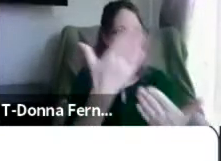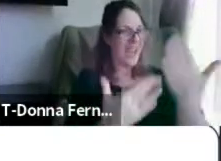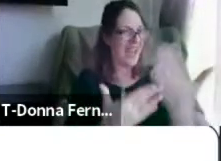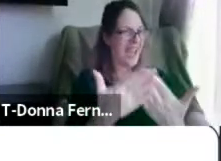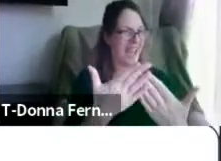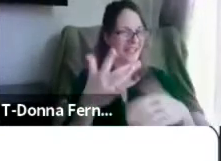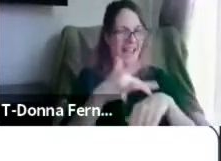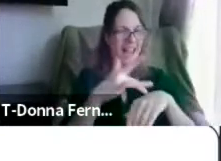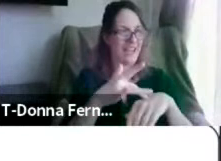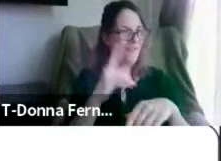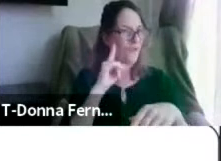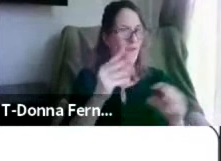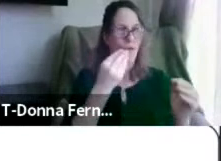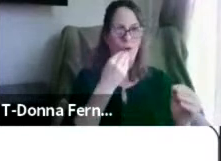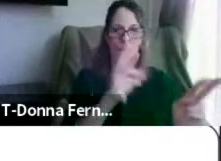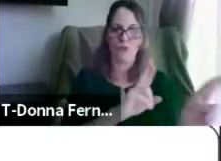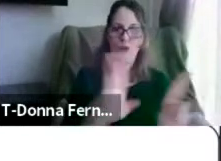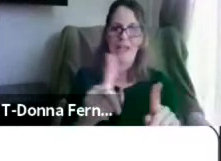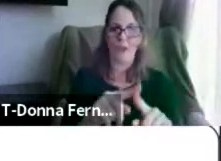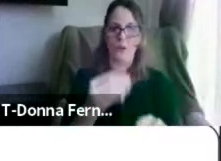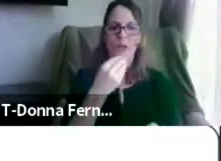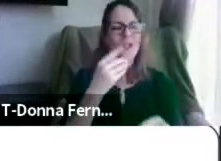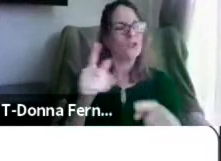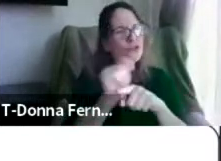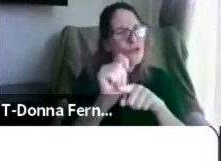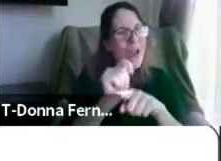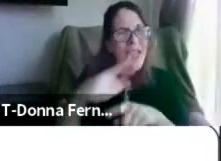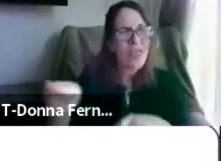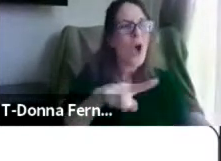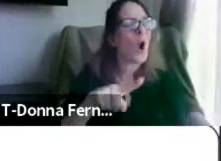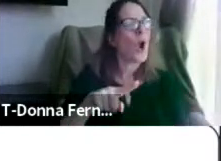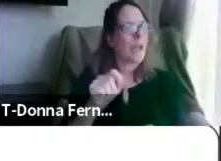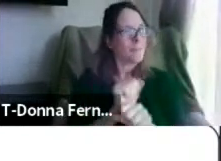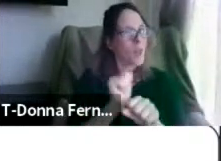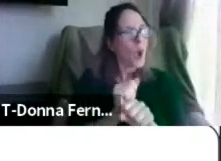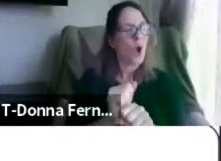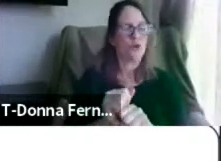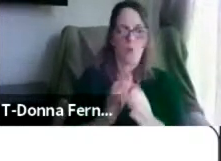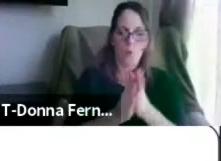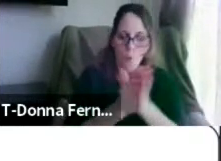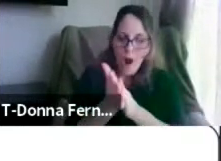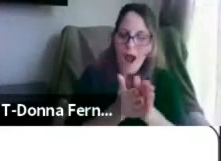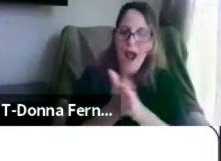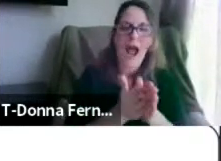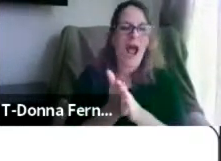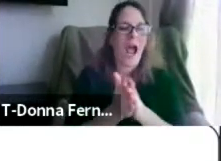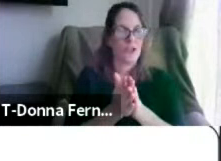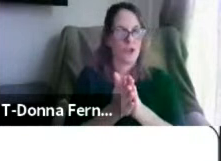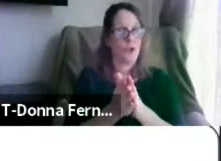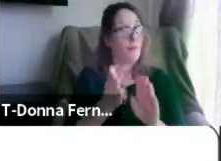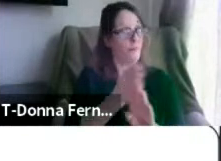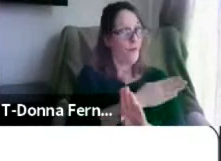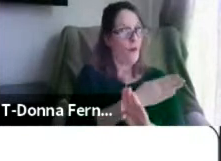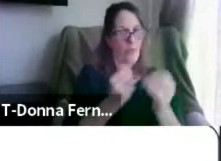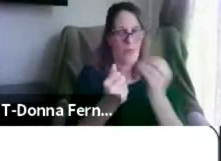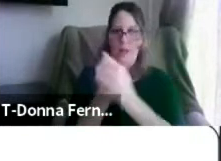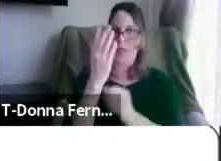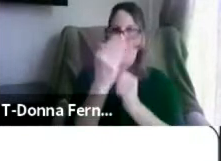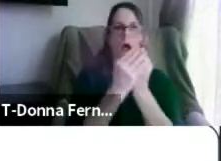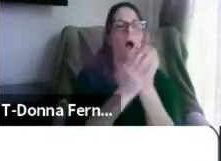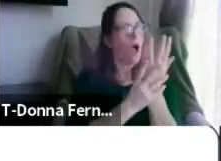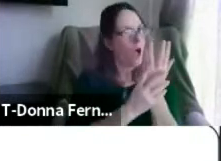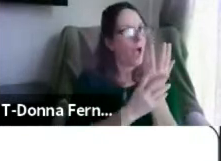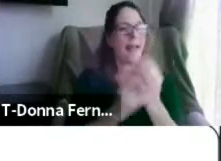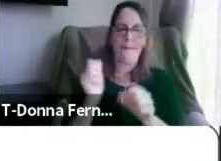to be ready to eat. And train your employees to wash their hands prior to putting on gloves. Employees